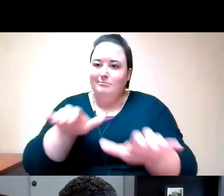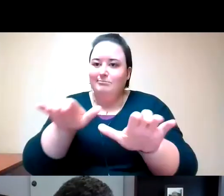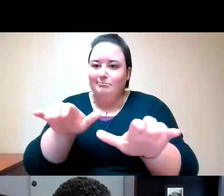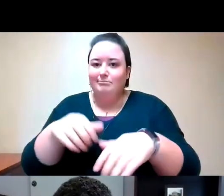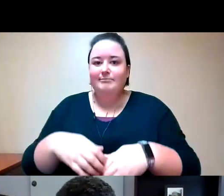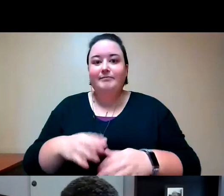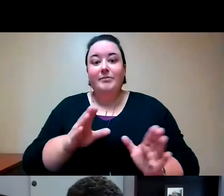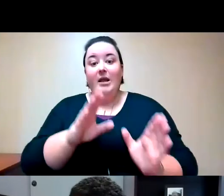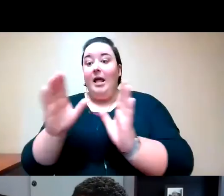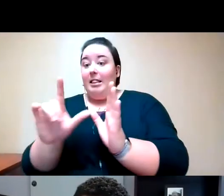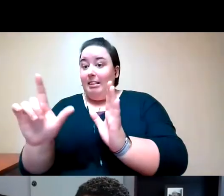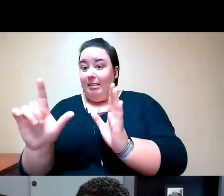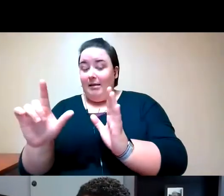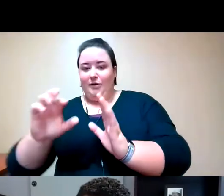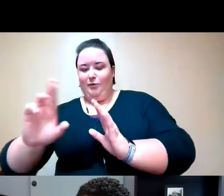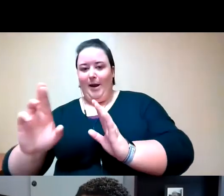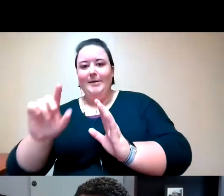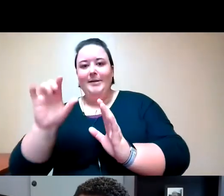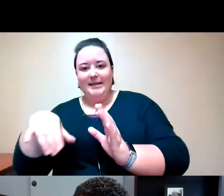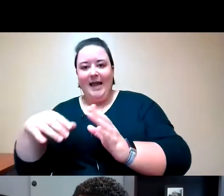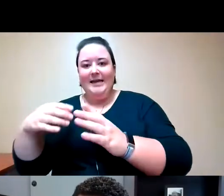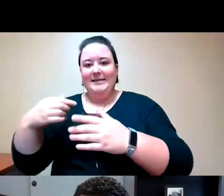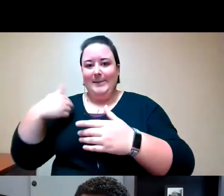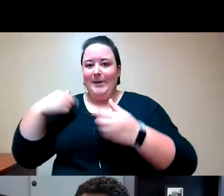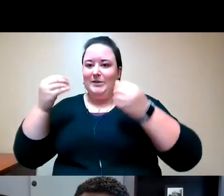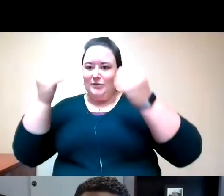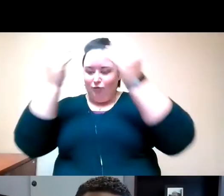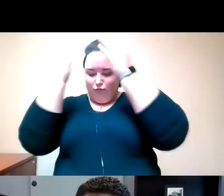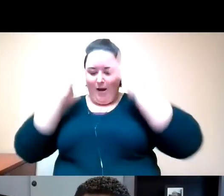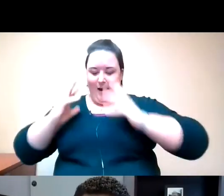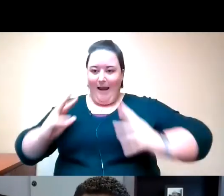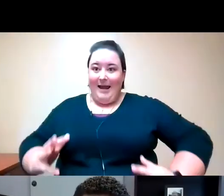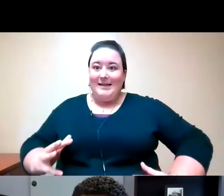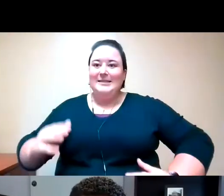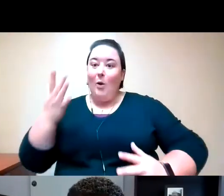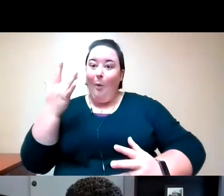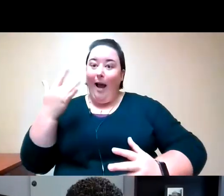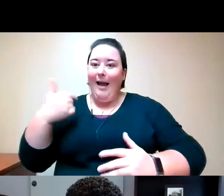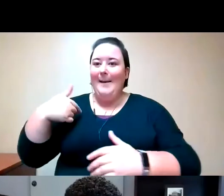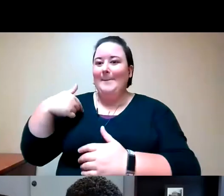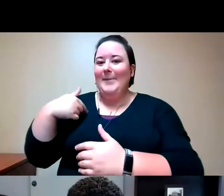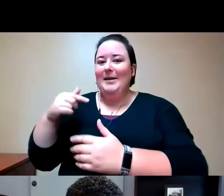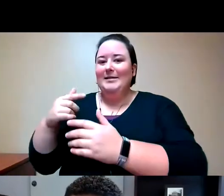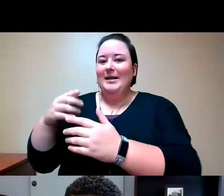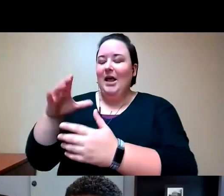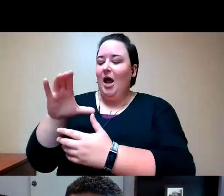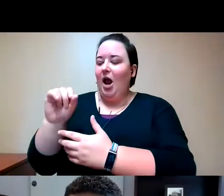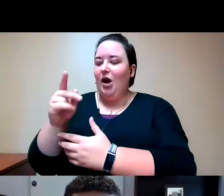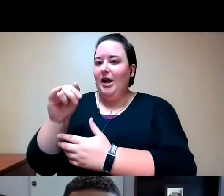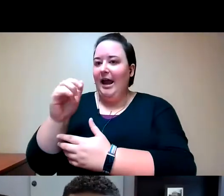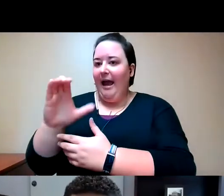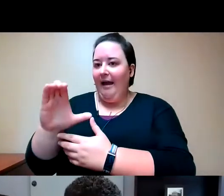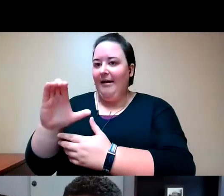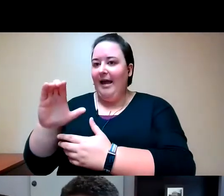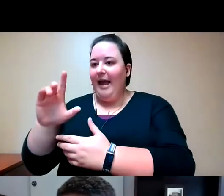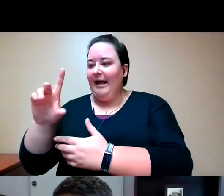chair, prepped and draped in a sterile fashion. Is because I'm in the cardiac catheterization lab, or the place where when someone